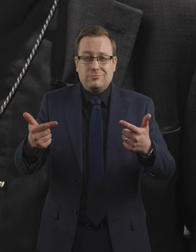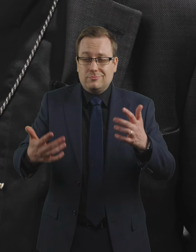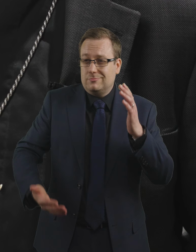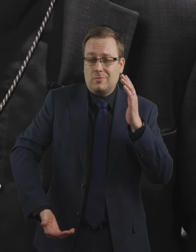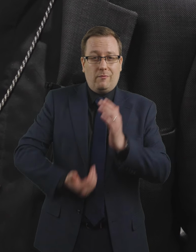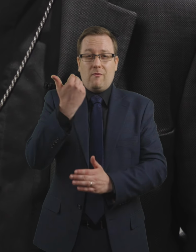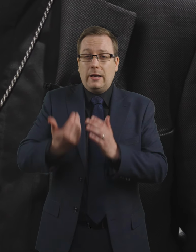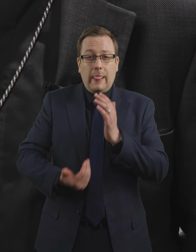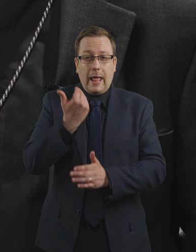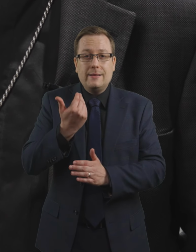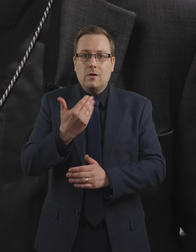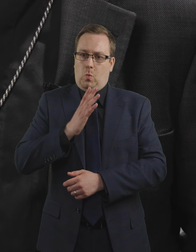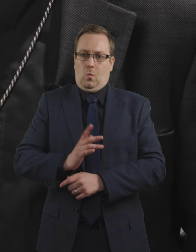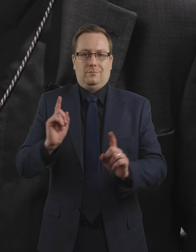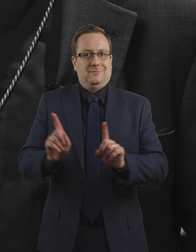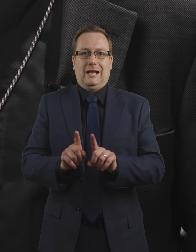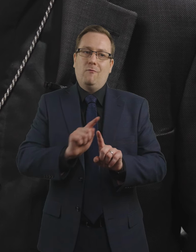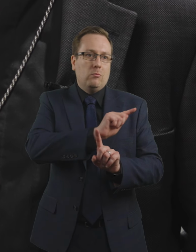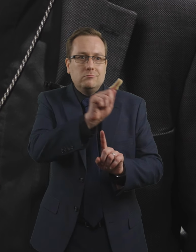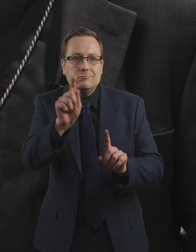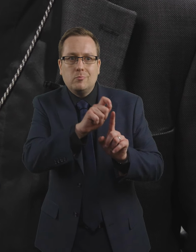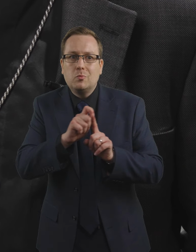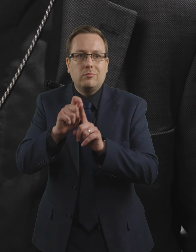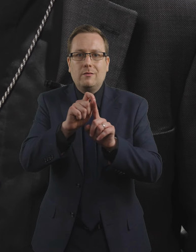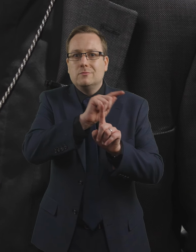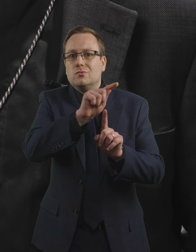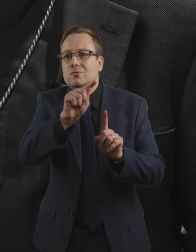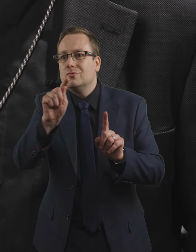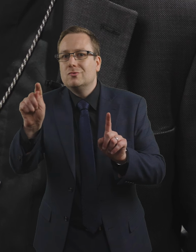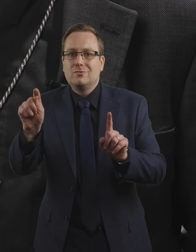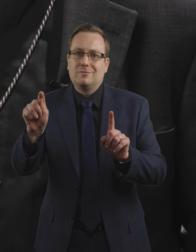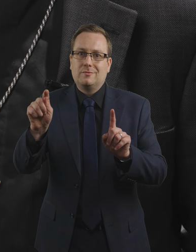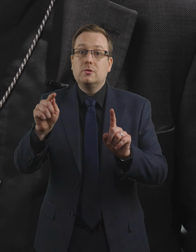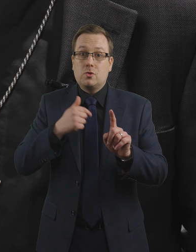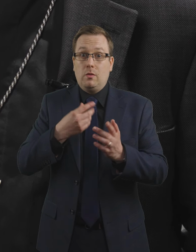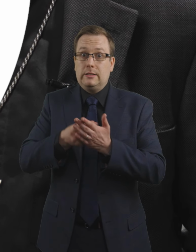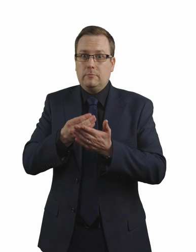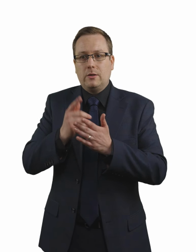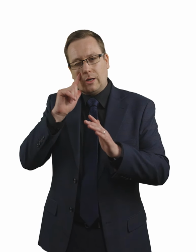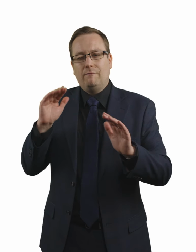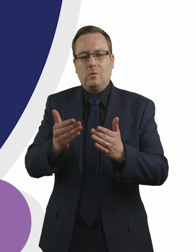believe that a focused use of money is more likely to help that happen.